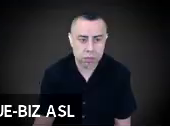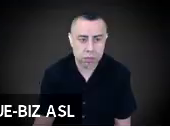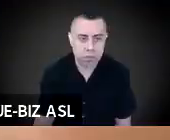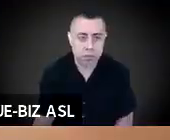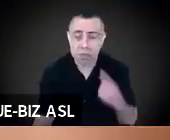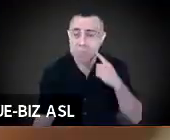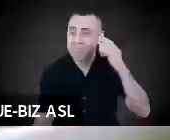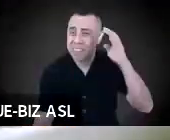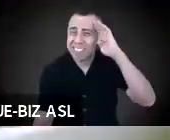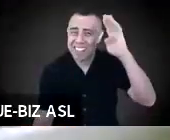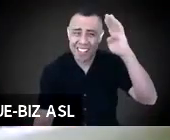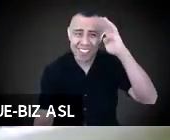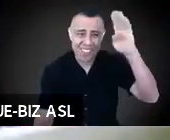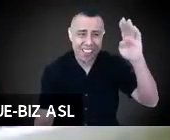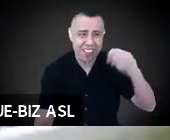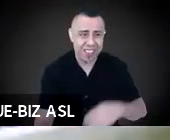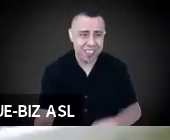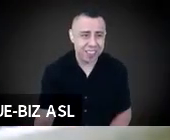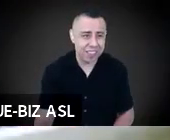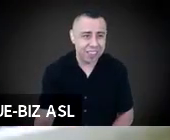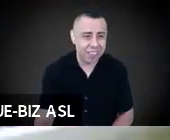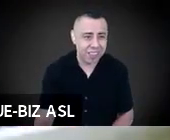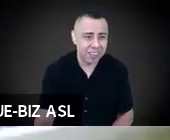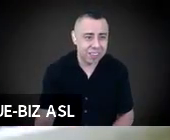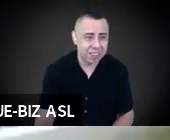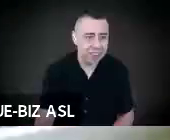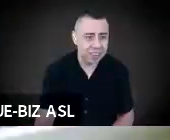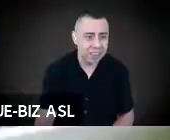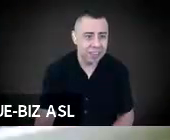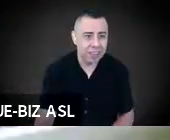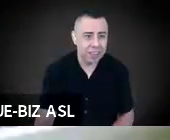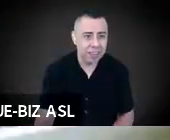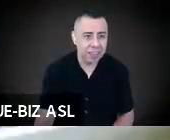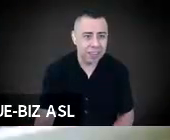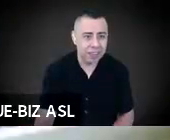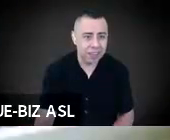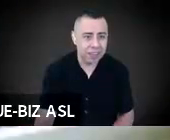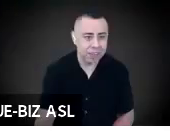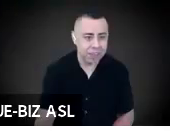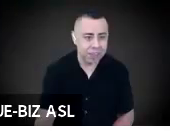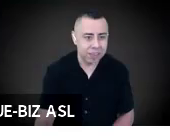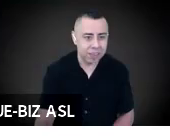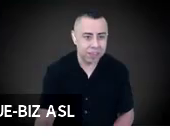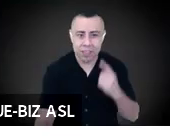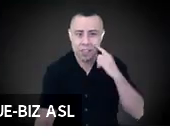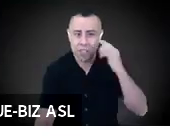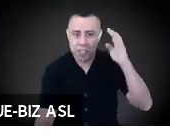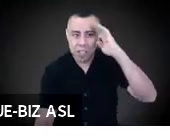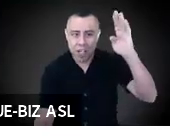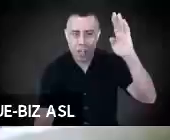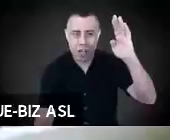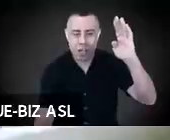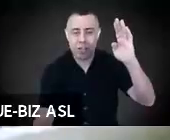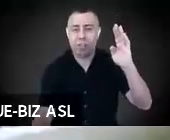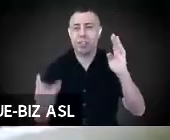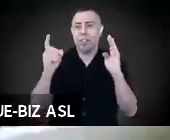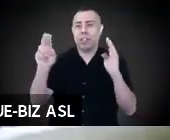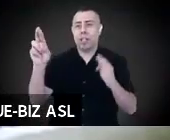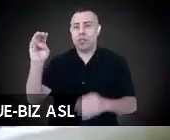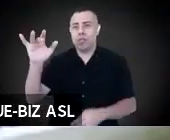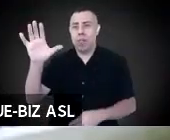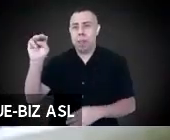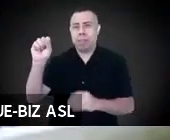Hello. Hello, Dr. Williams. How are you? I'm doing good, and yourself? I'm well.